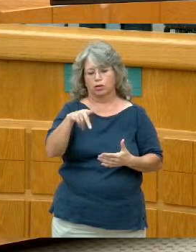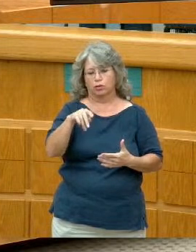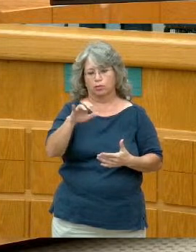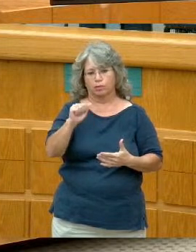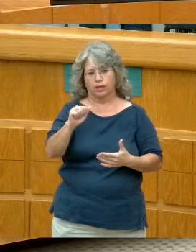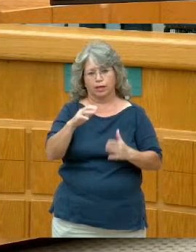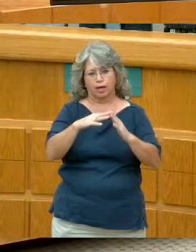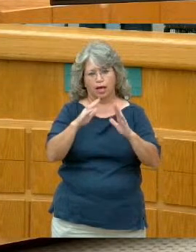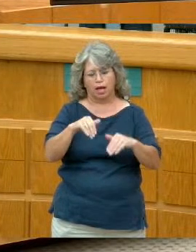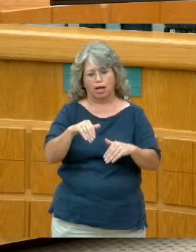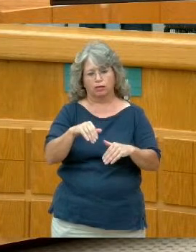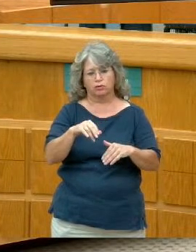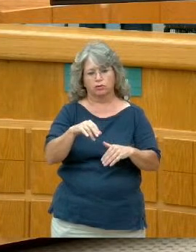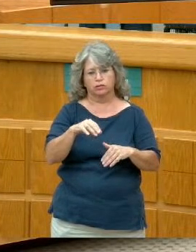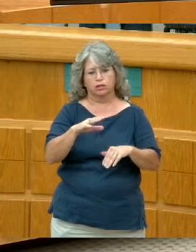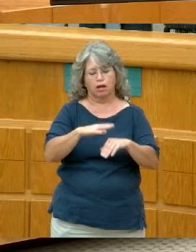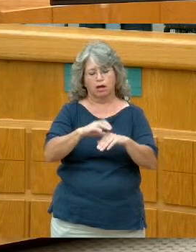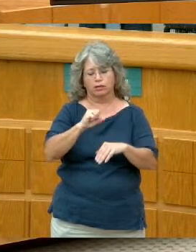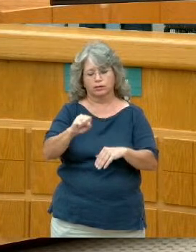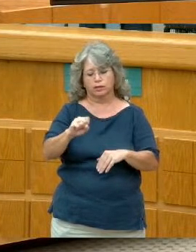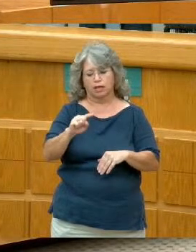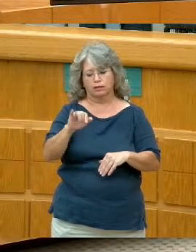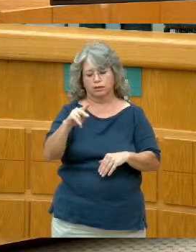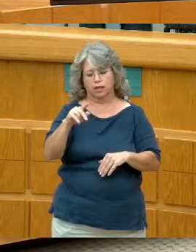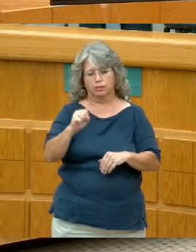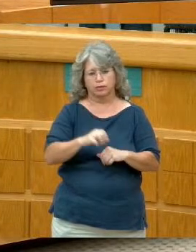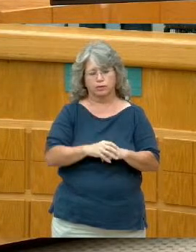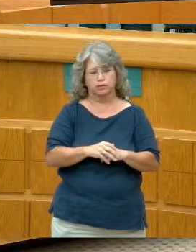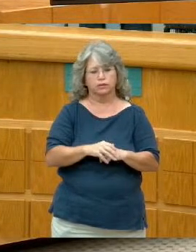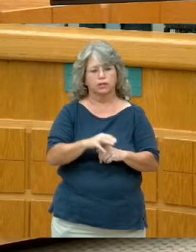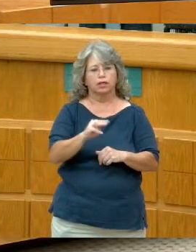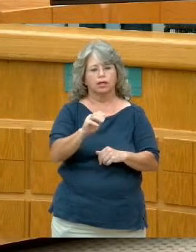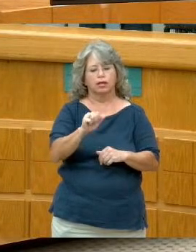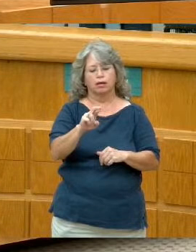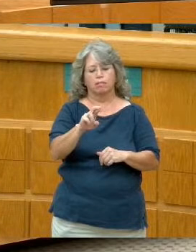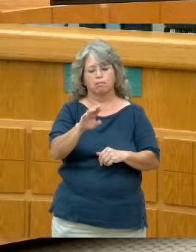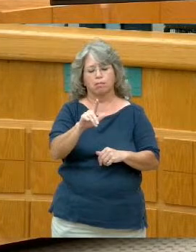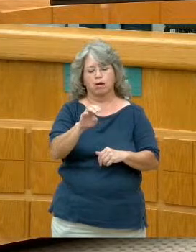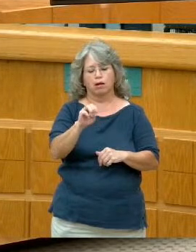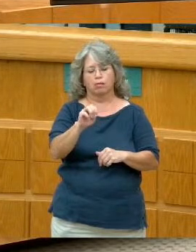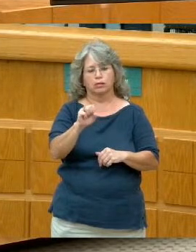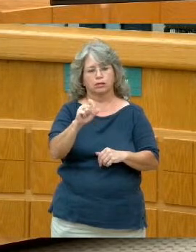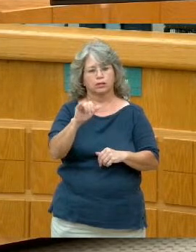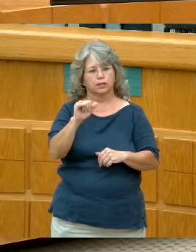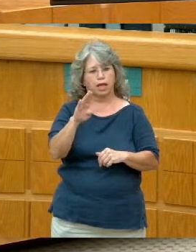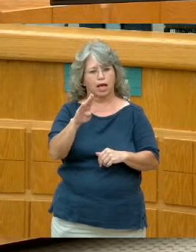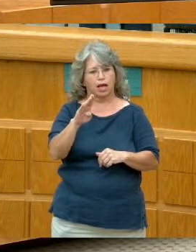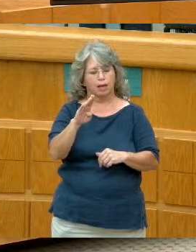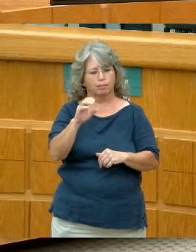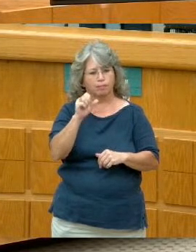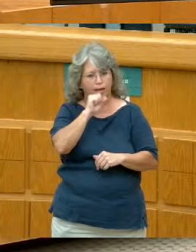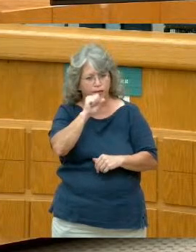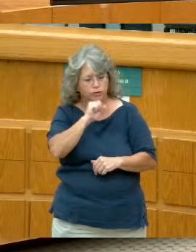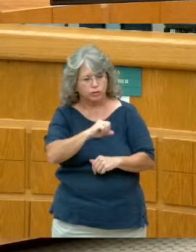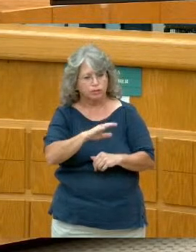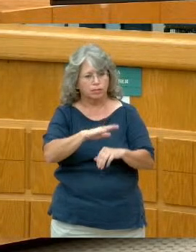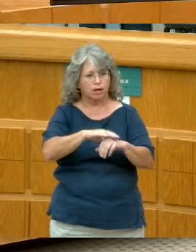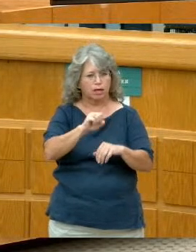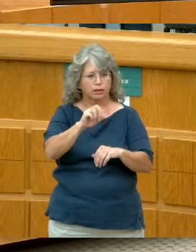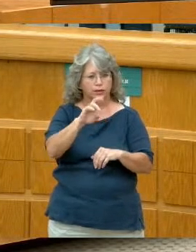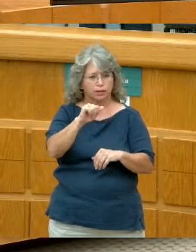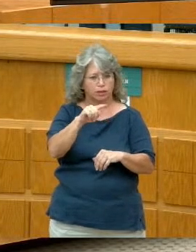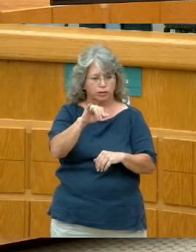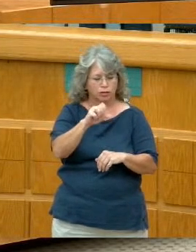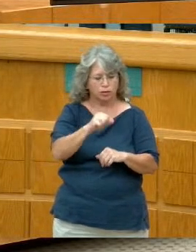Lupia House, number 2 at 7426 South Staples, Marble Slab Creamery, 5521